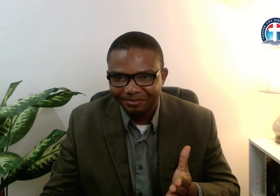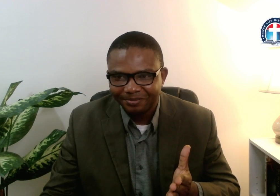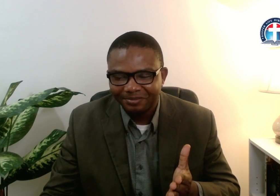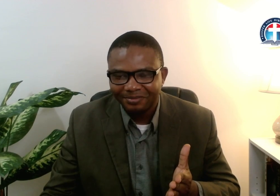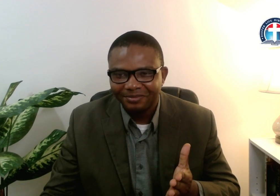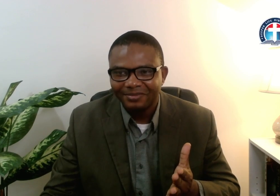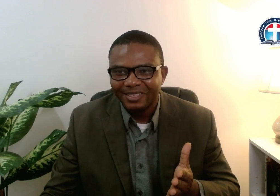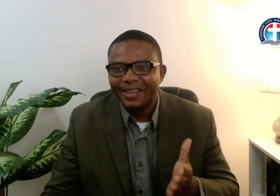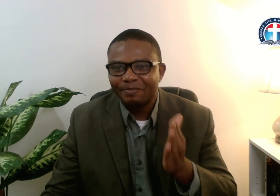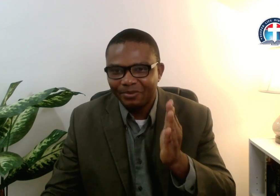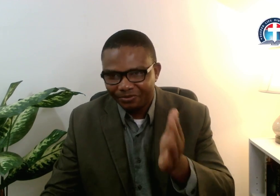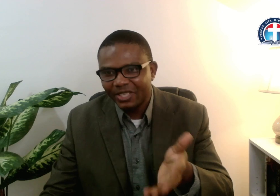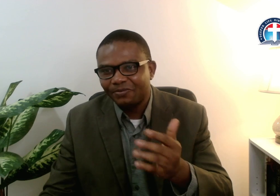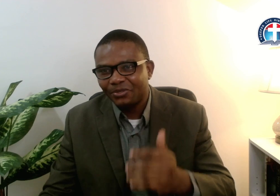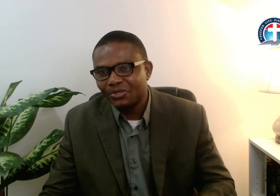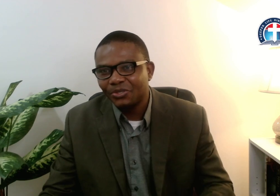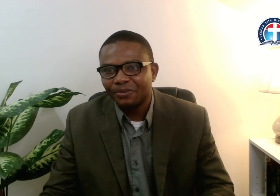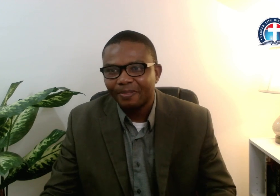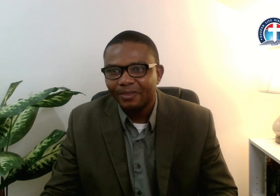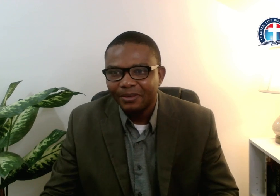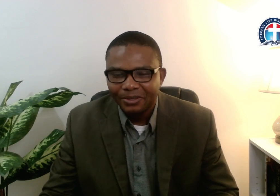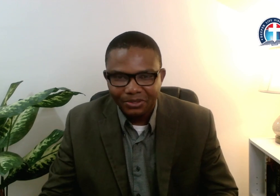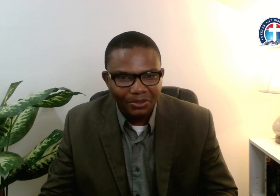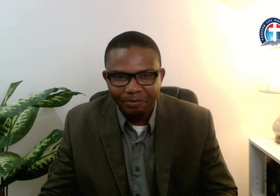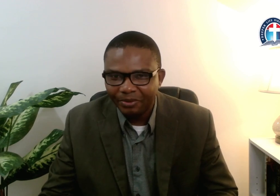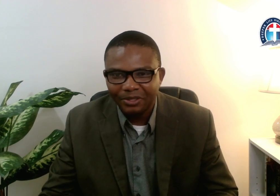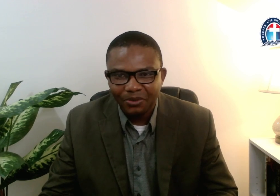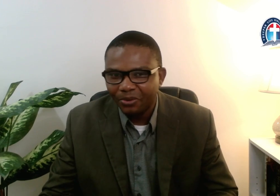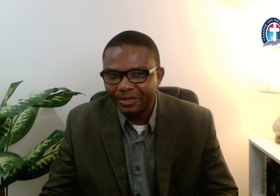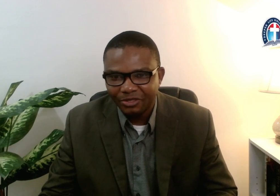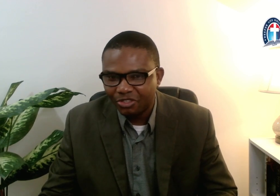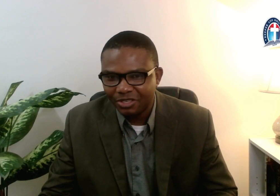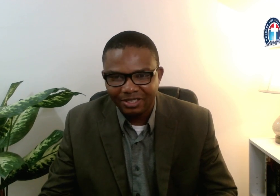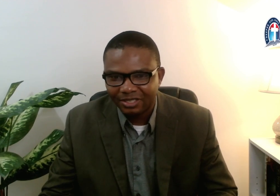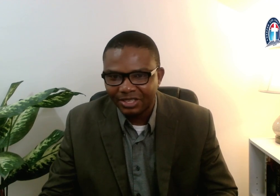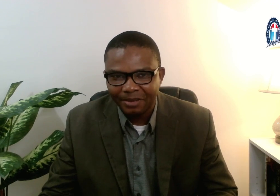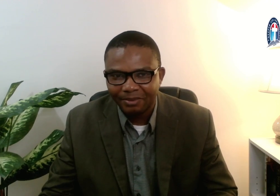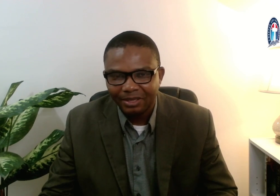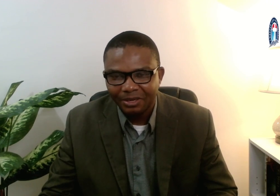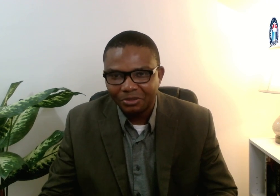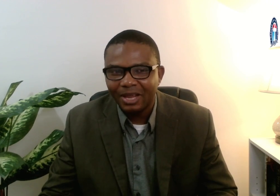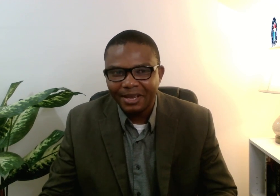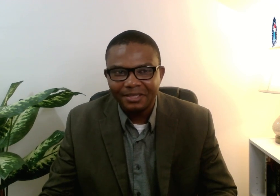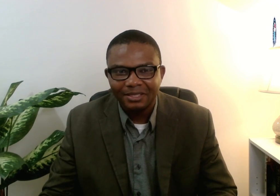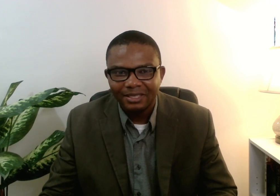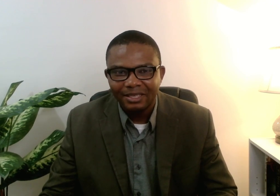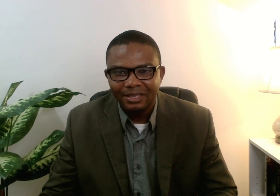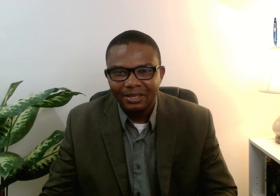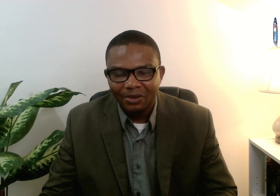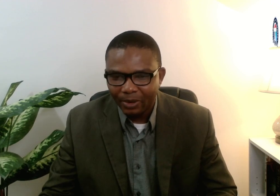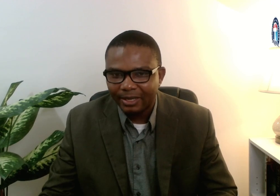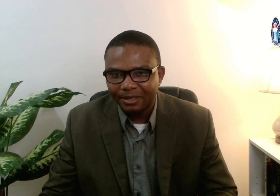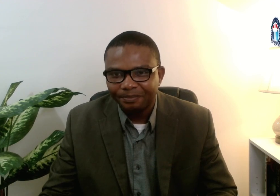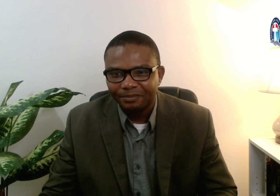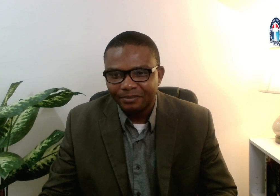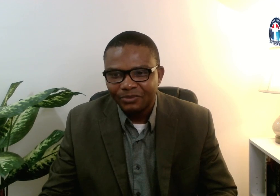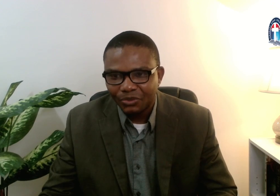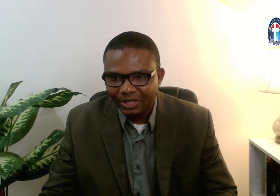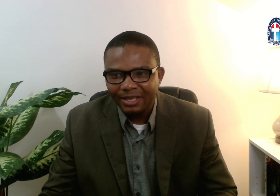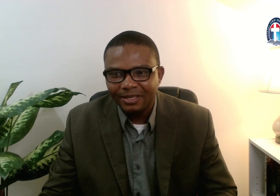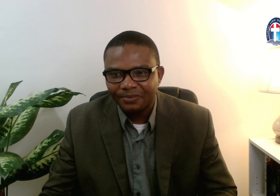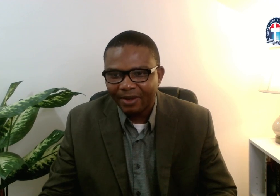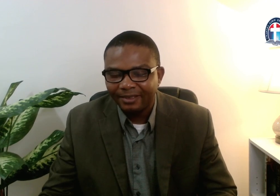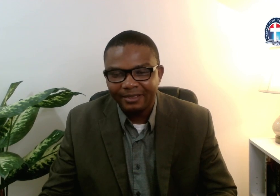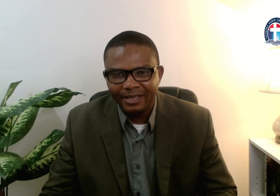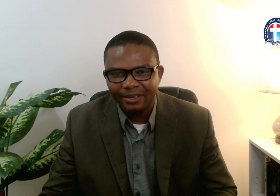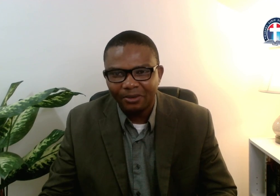about you? He's been faithful to you. To God be the glory in Jesus' name. Tonight, welcome